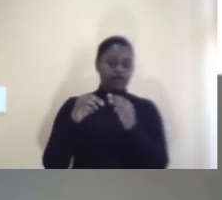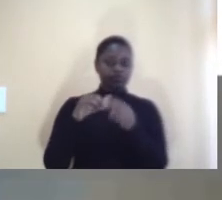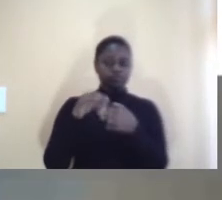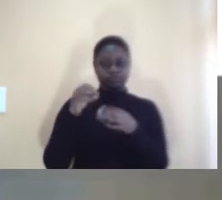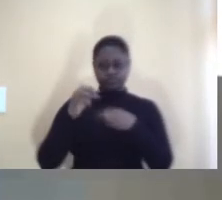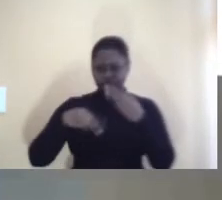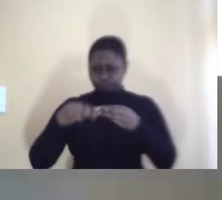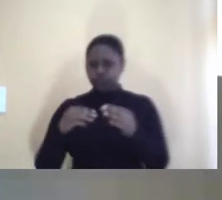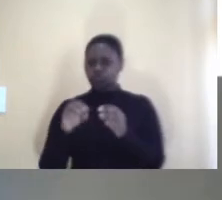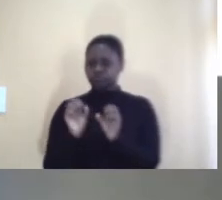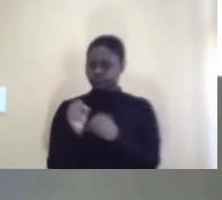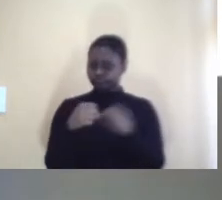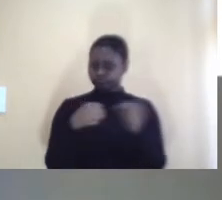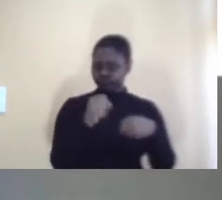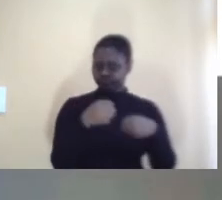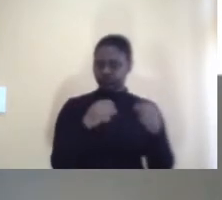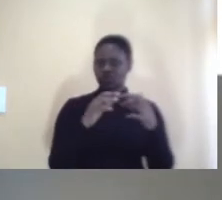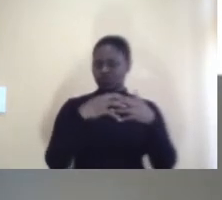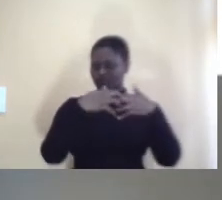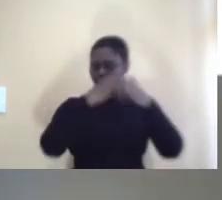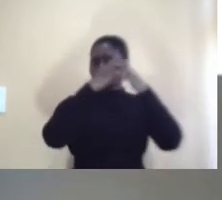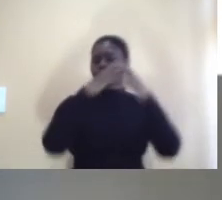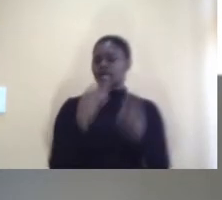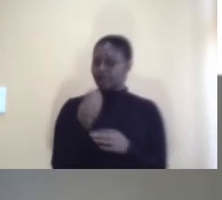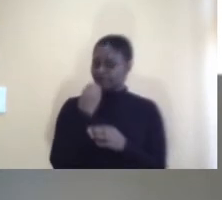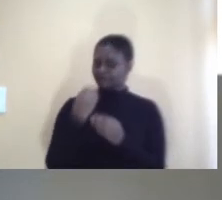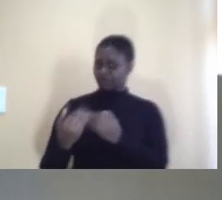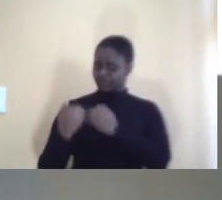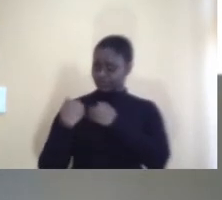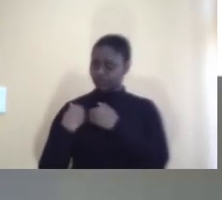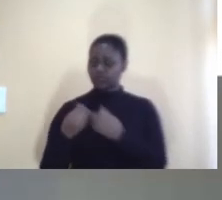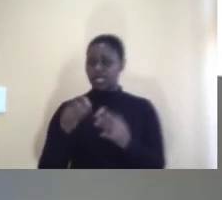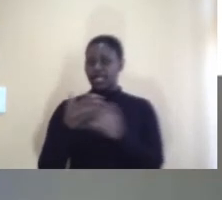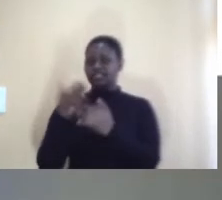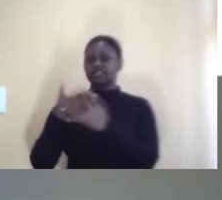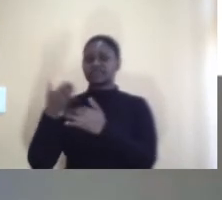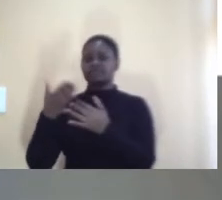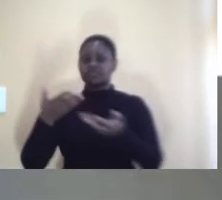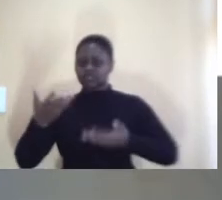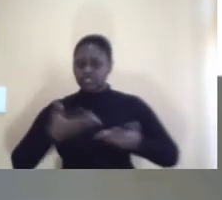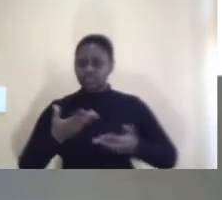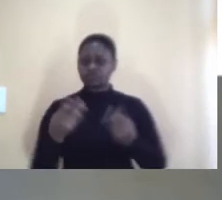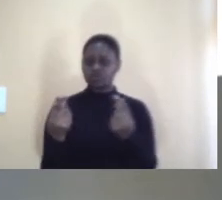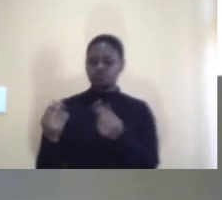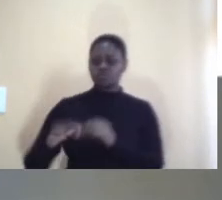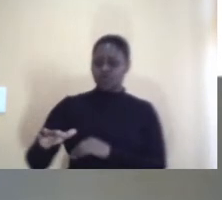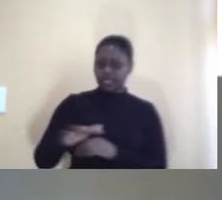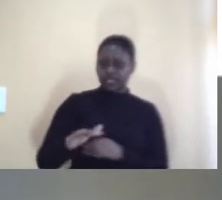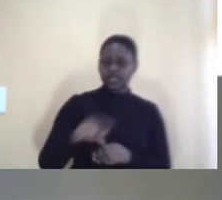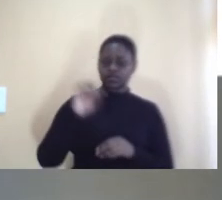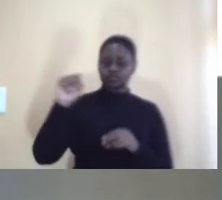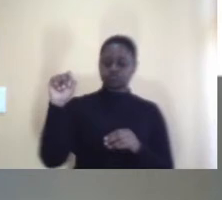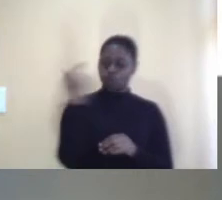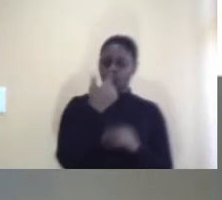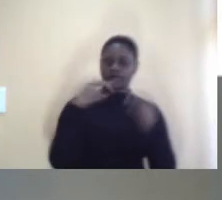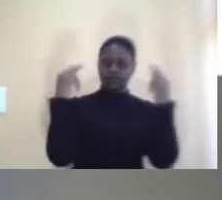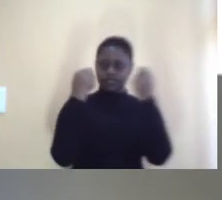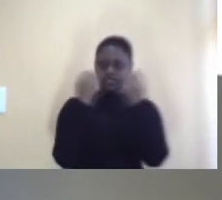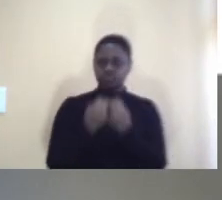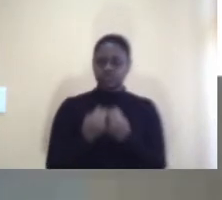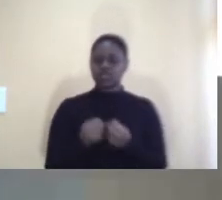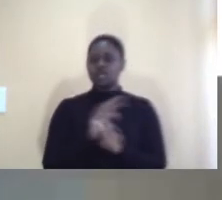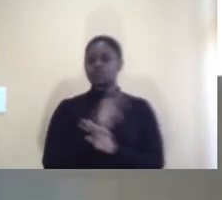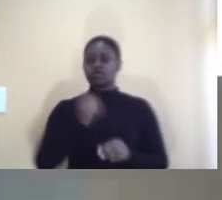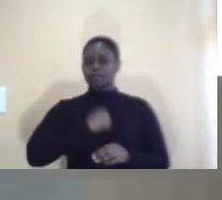resource conservation for improved agricultural production, and improved access to services in rural areas through coordination. And these are not my words. These